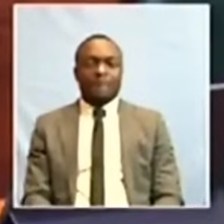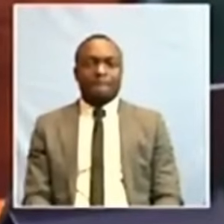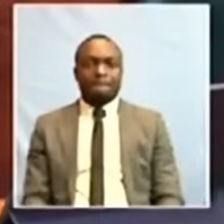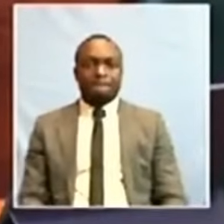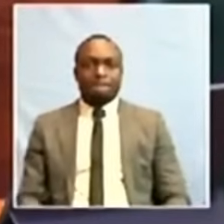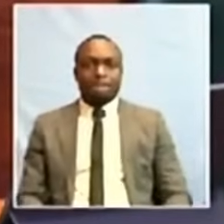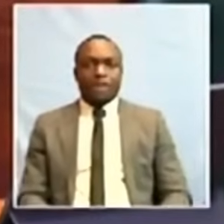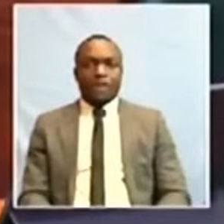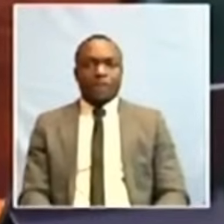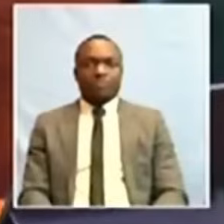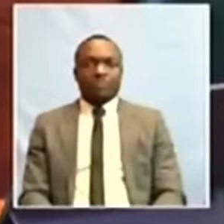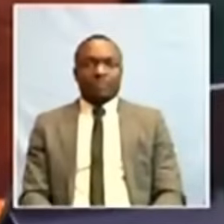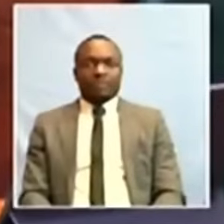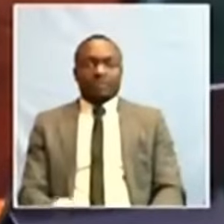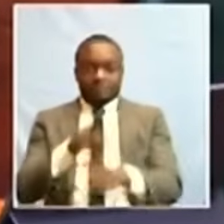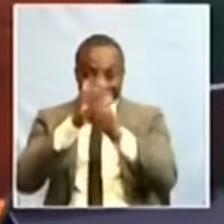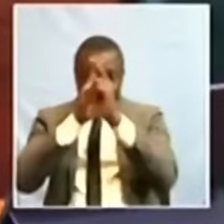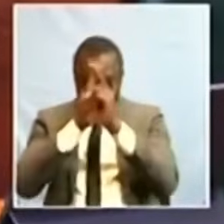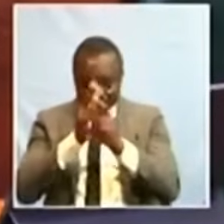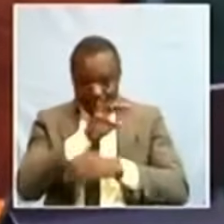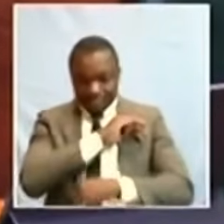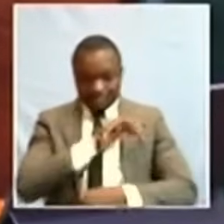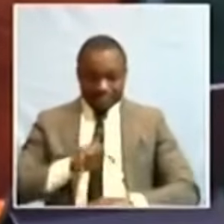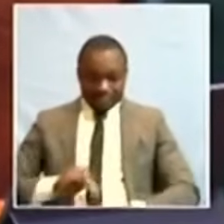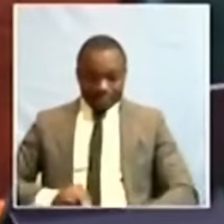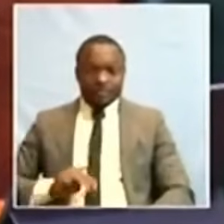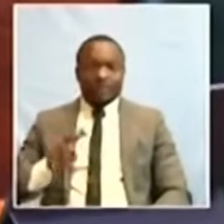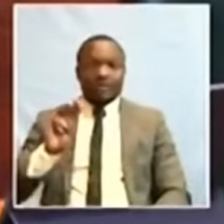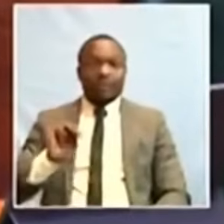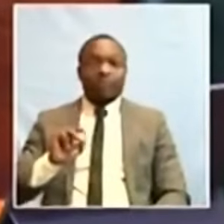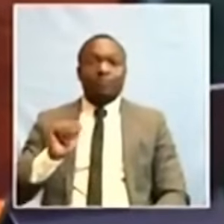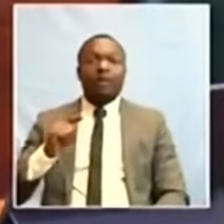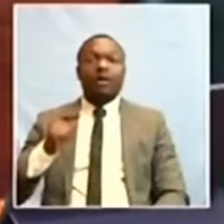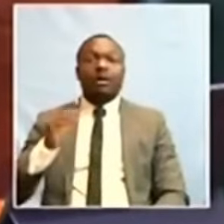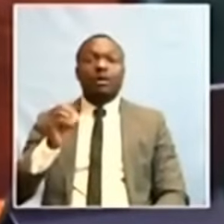Yes, no question. Honorable Member for Magoe.